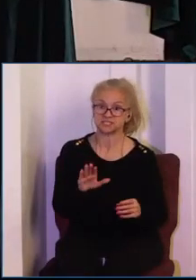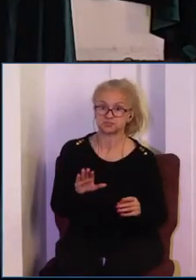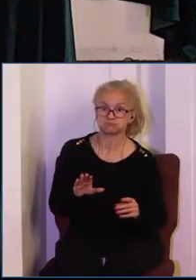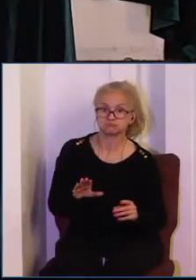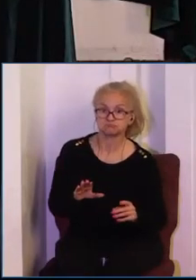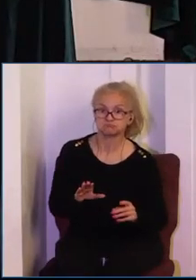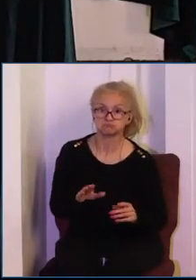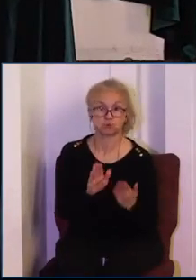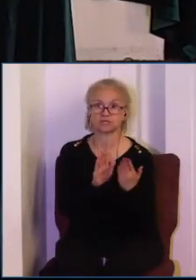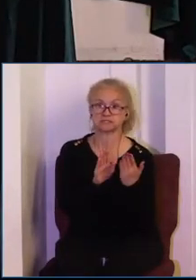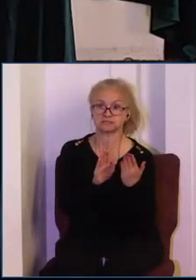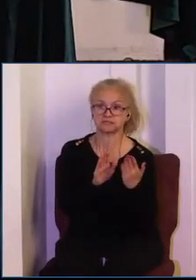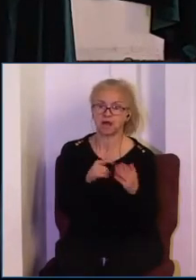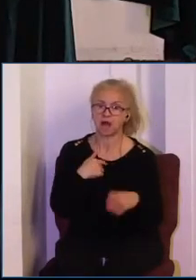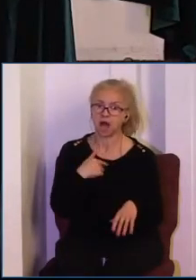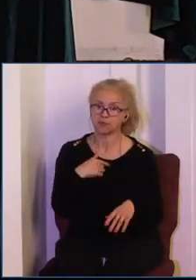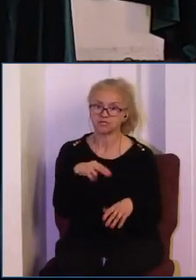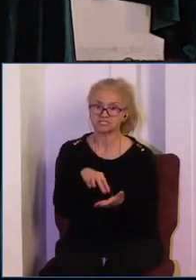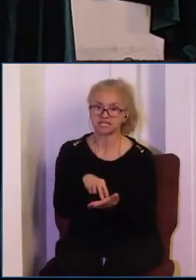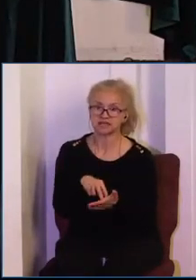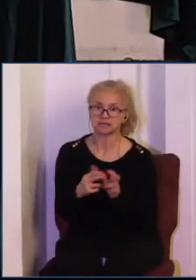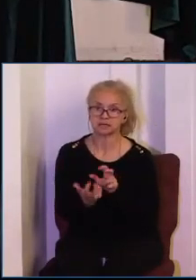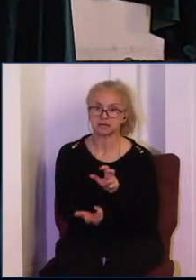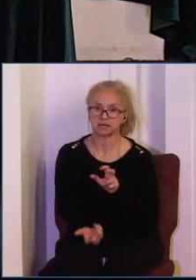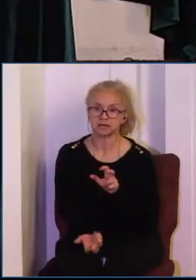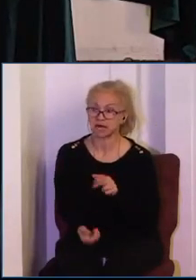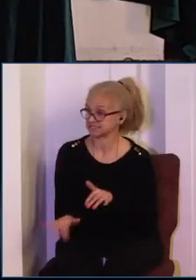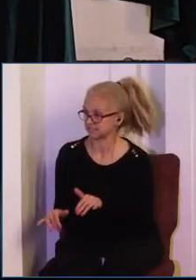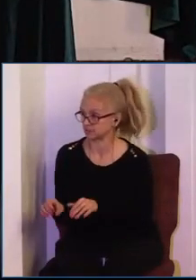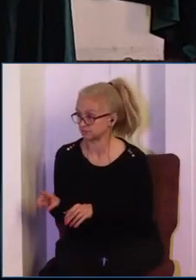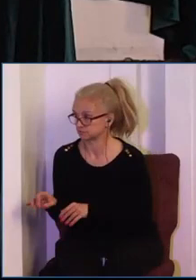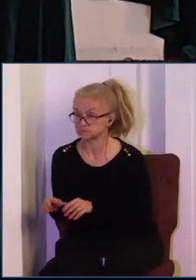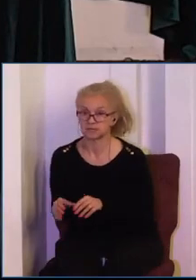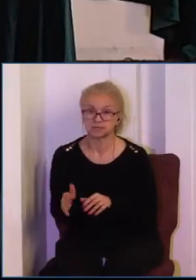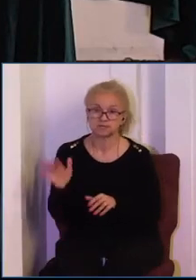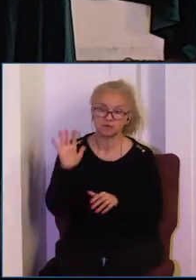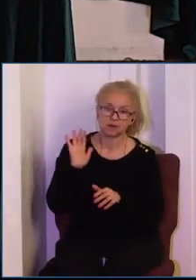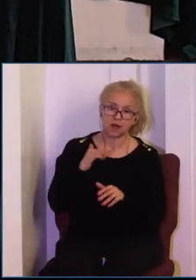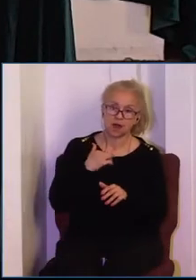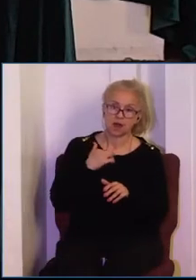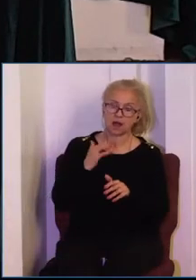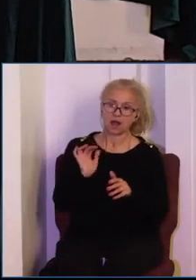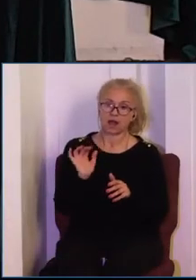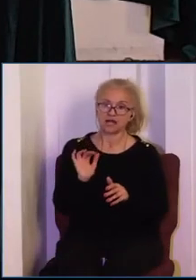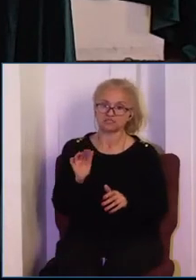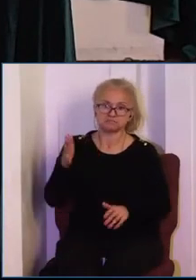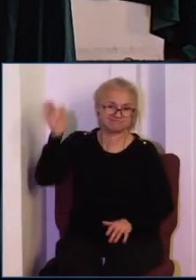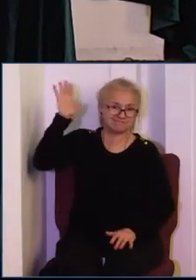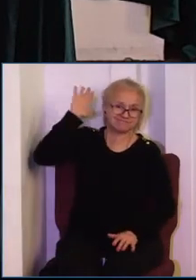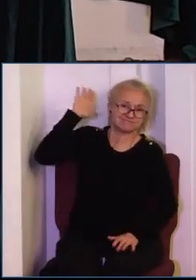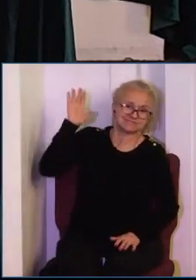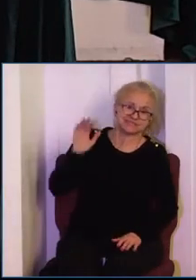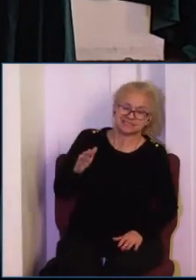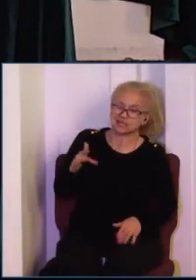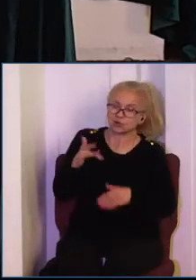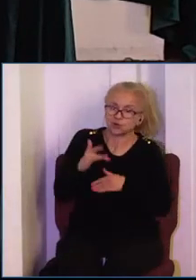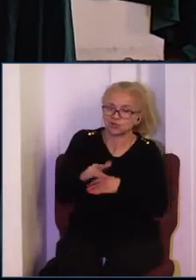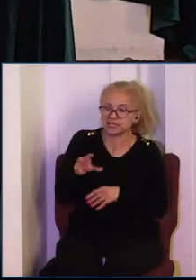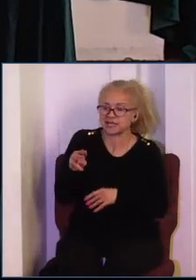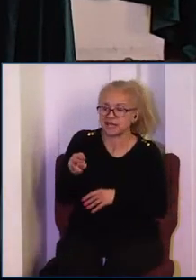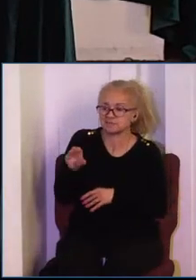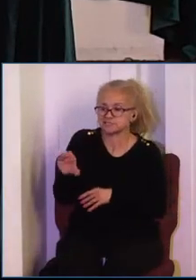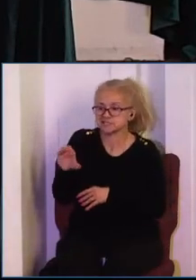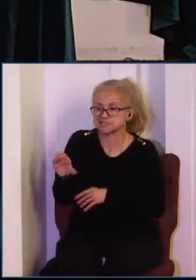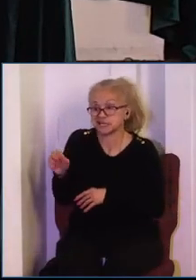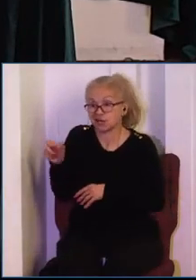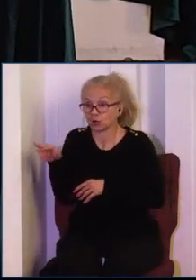And I used to stand in awe of him. I still do. But I, as as an early MCC-er.